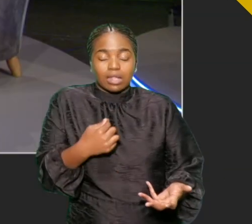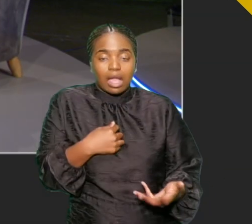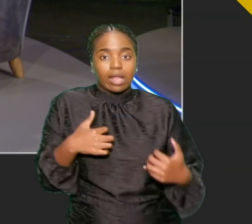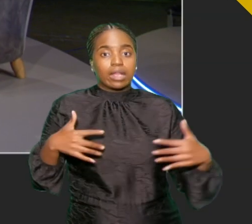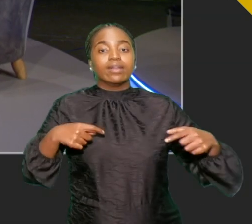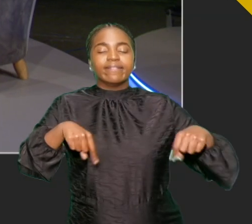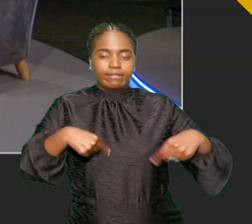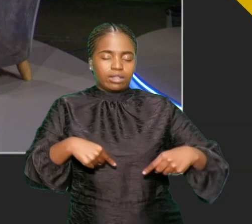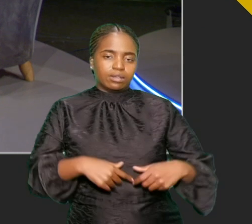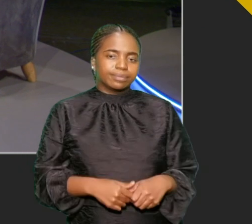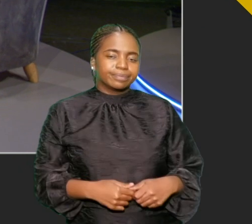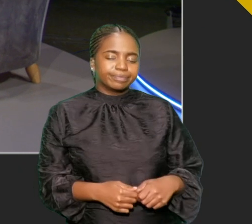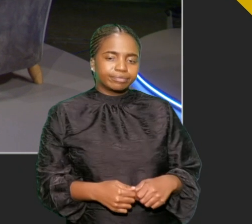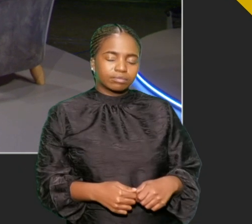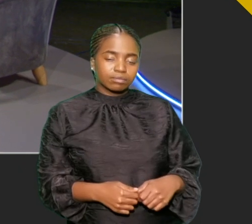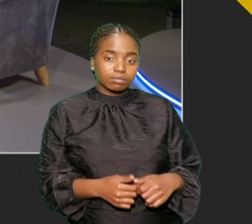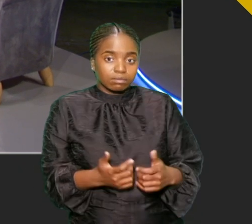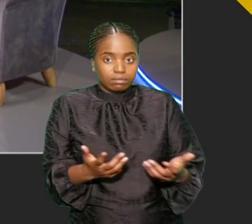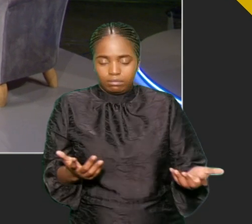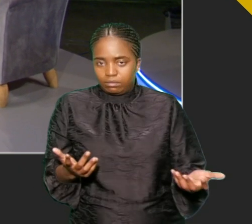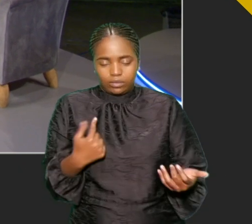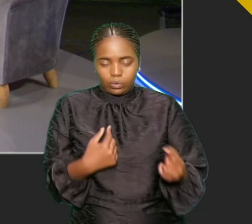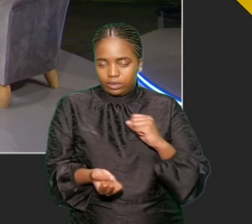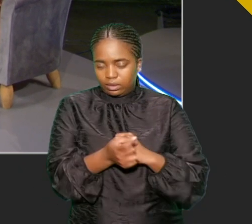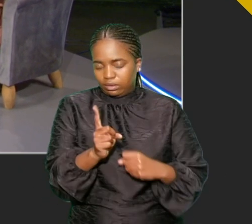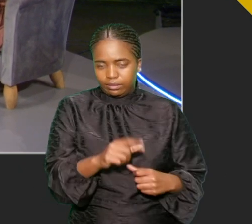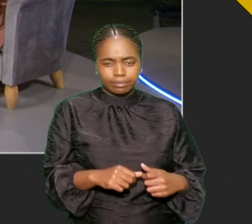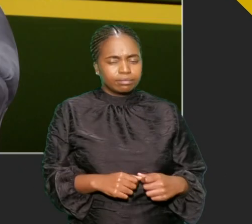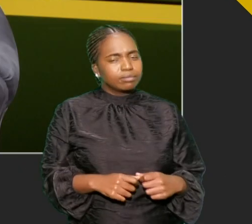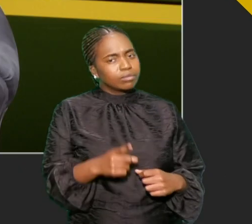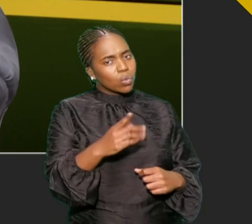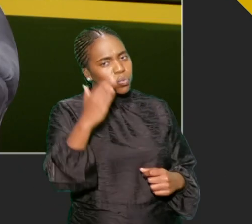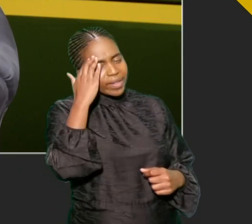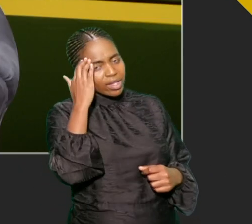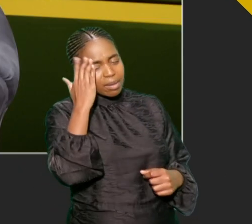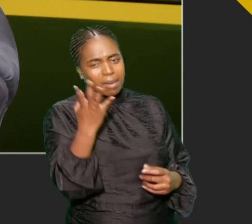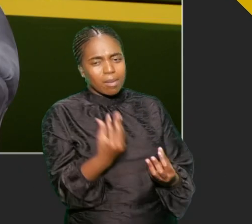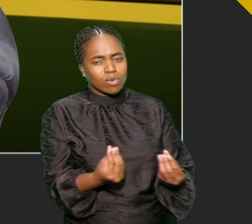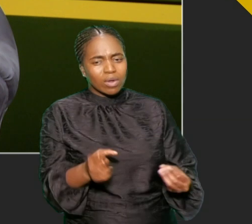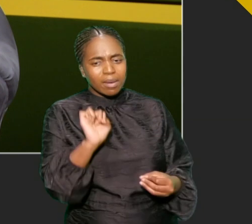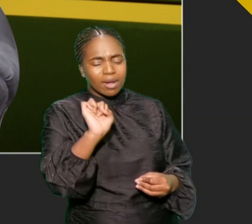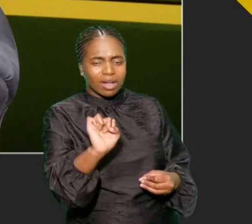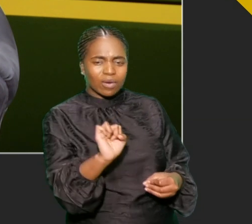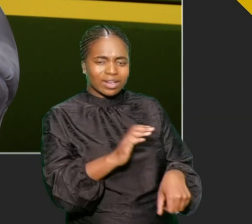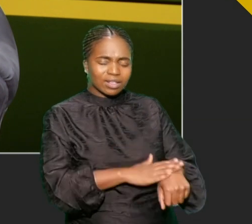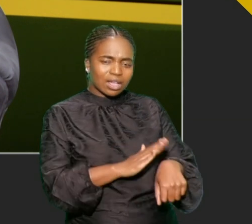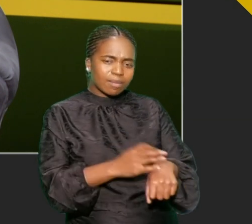worry. What are you doing here? And did you, were you thinking about Ingan Zako at that time? Did it come to mind,